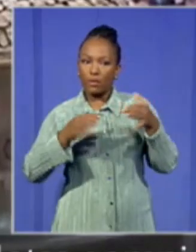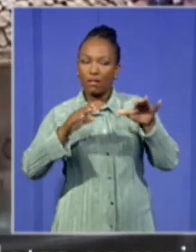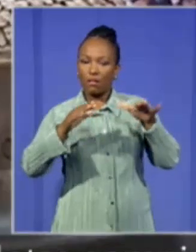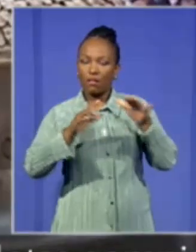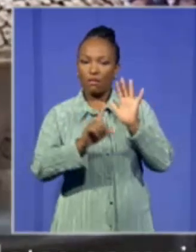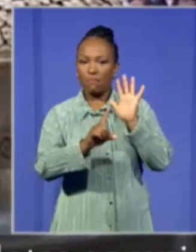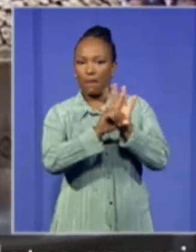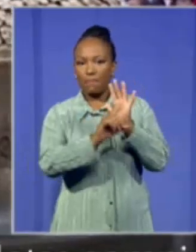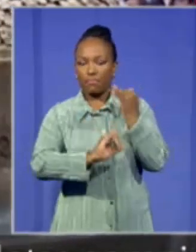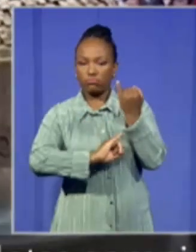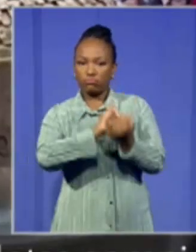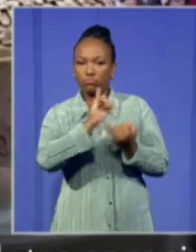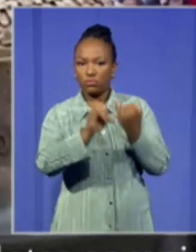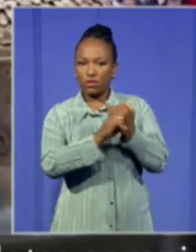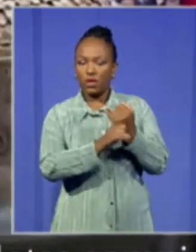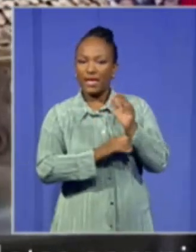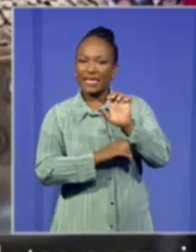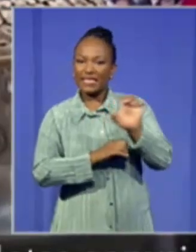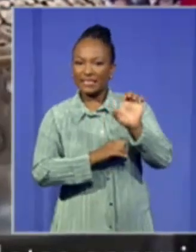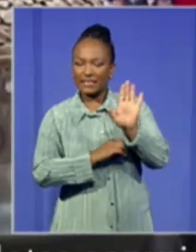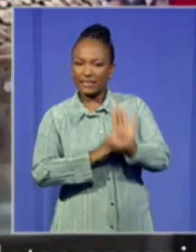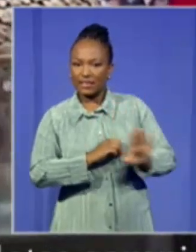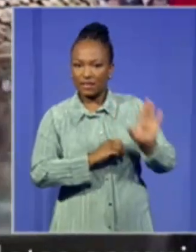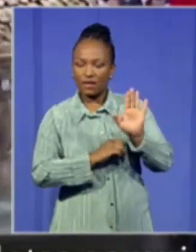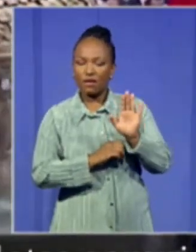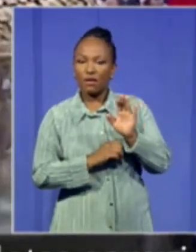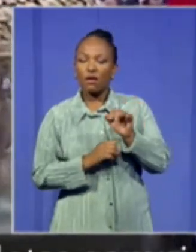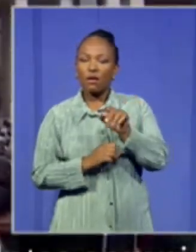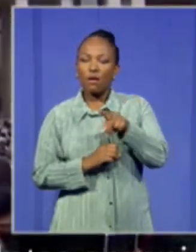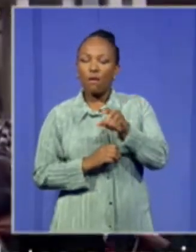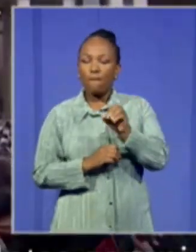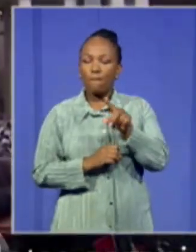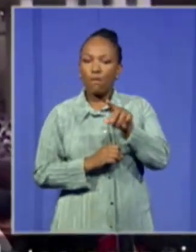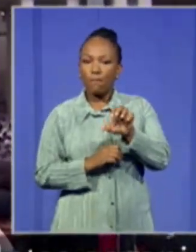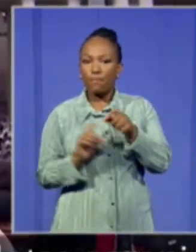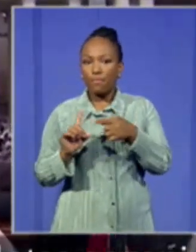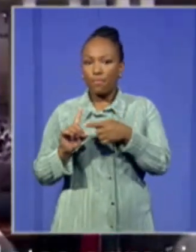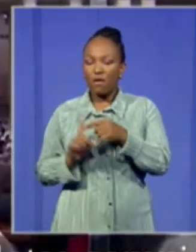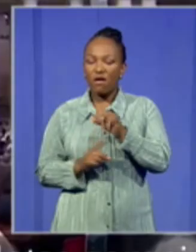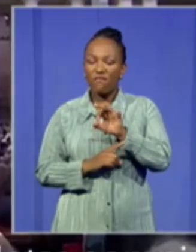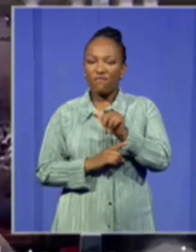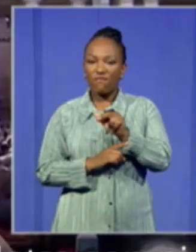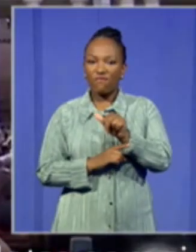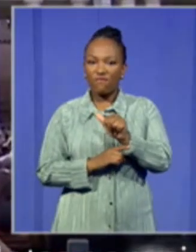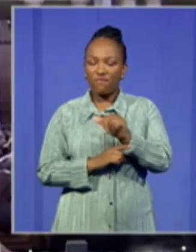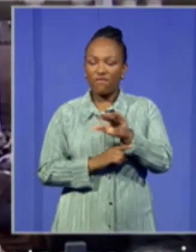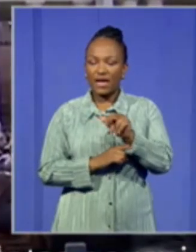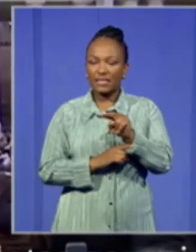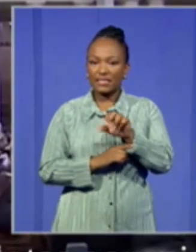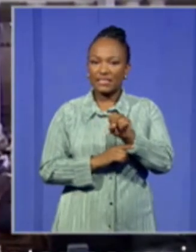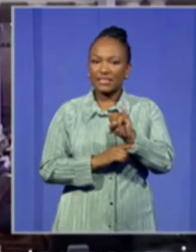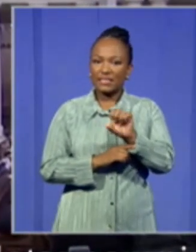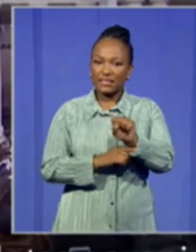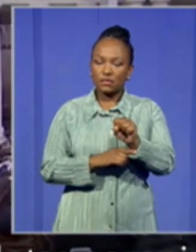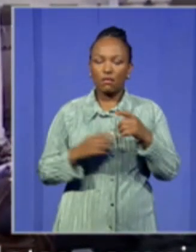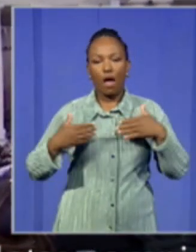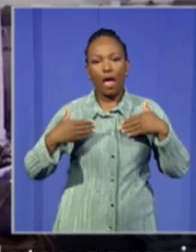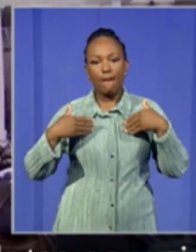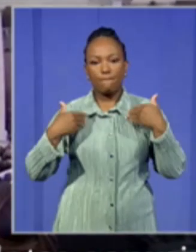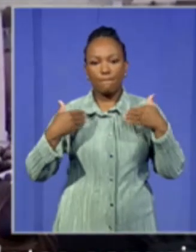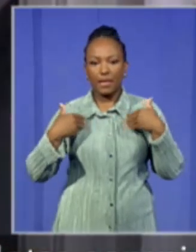botlhabagare. Mopapa Francis wa mogetse ditlhabololo tse ka tlatsopedi. I expressed my gratitude to all the